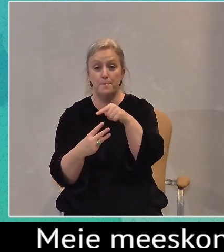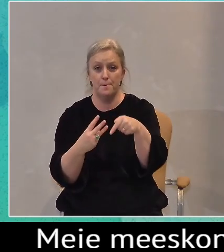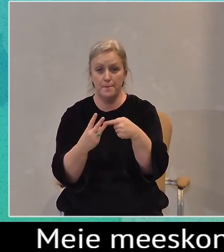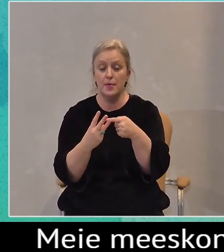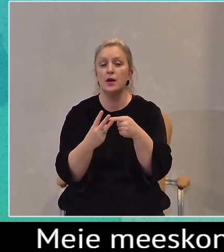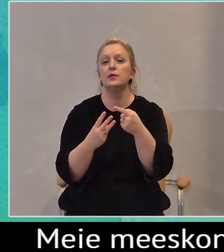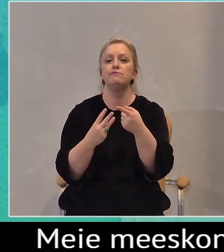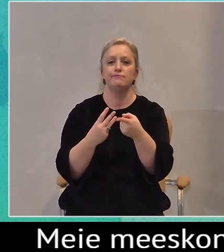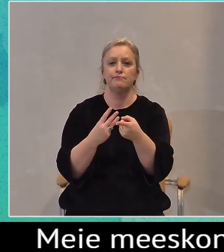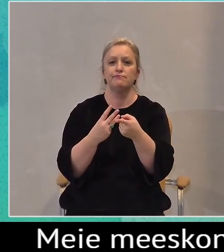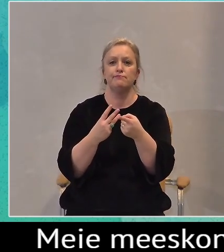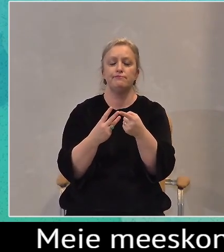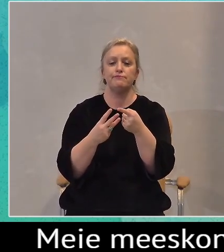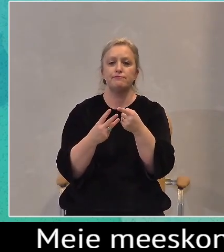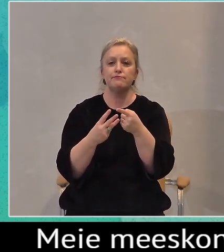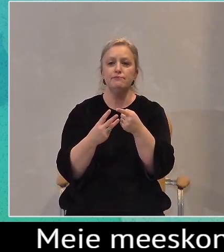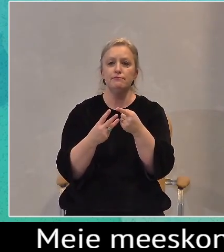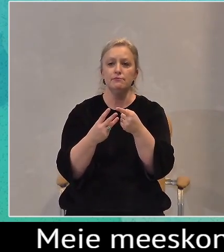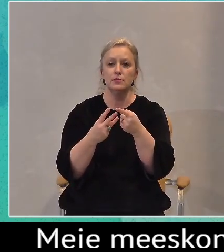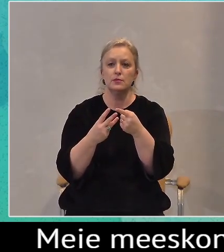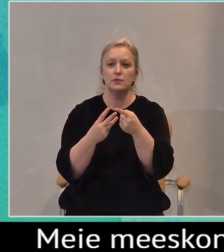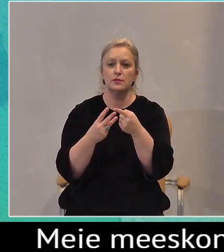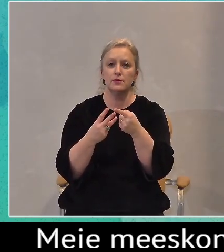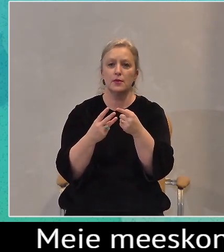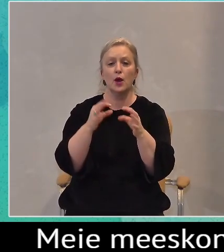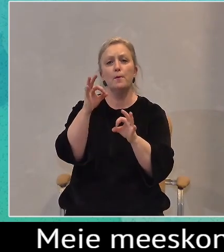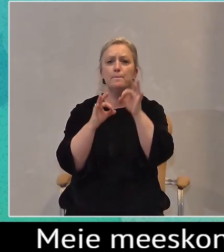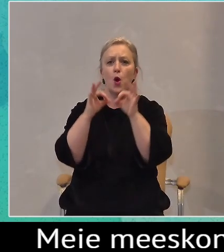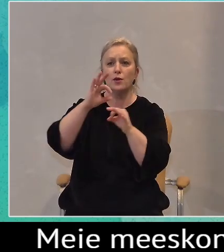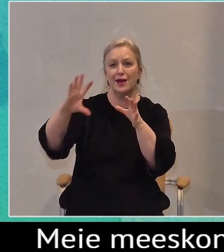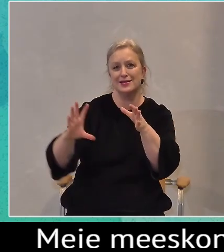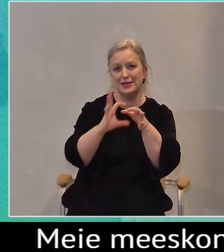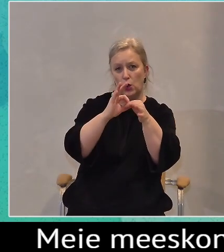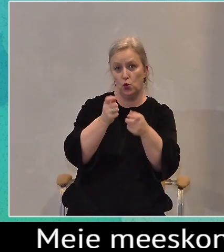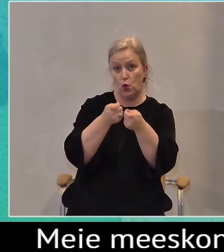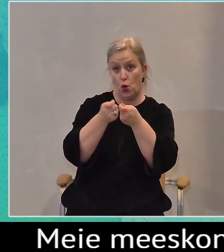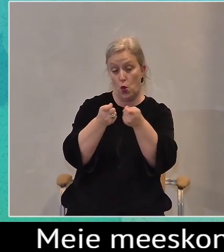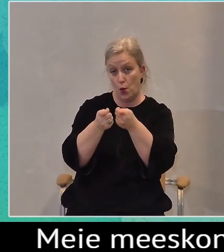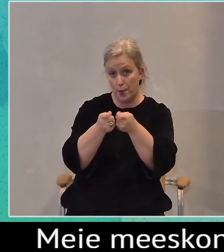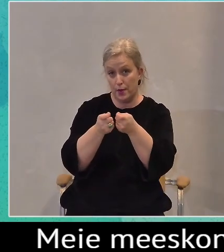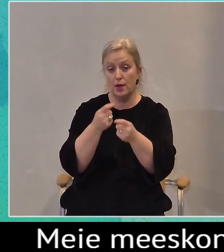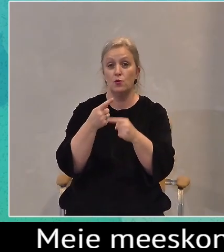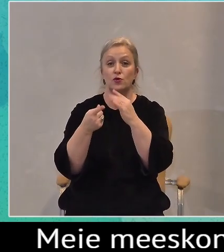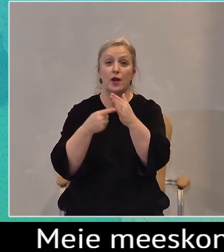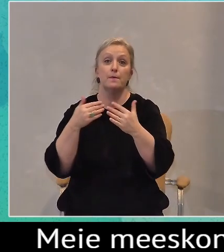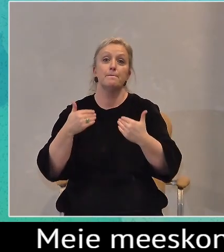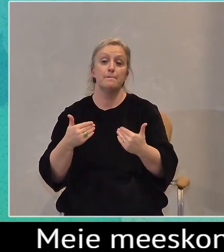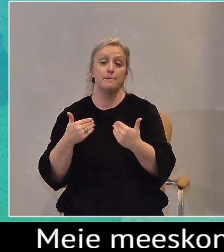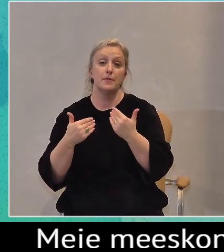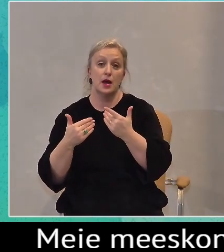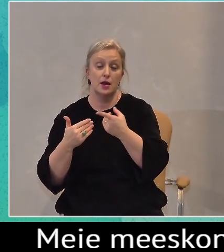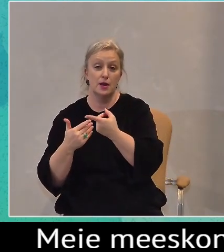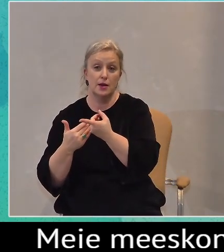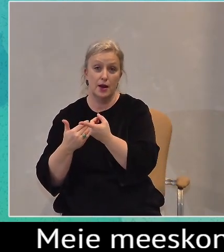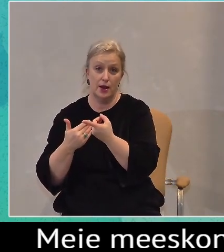3 foundations, Dr. Kristi Rähne, Siiri Sarv and Margit Nõukas by the Jardin and Erdera